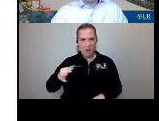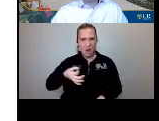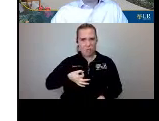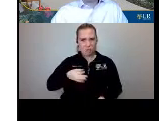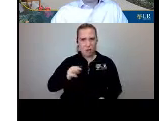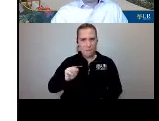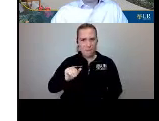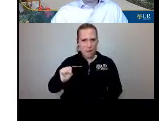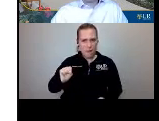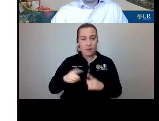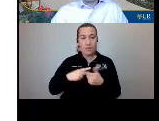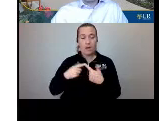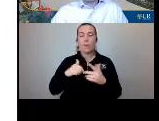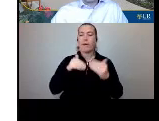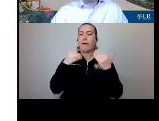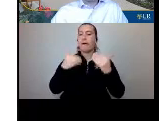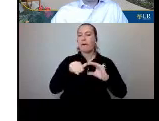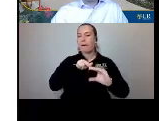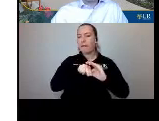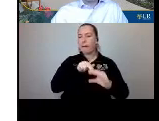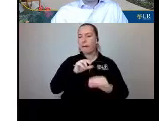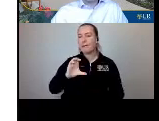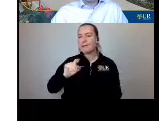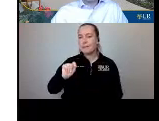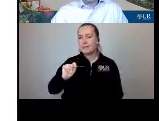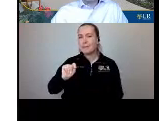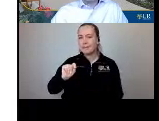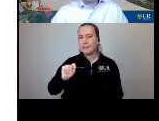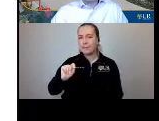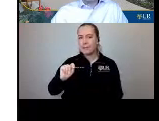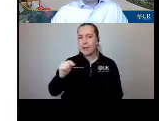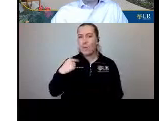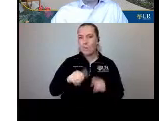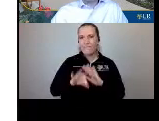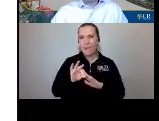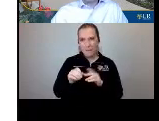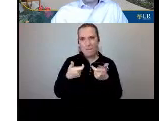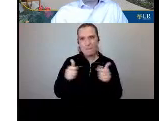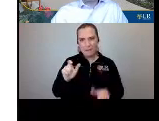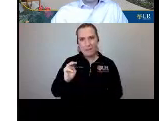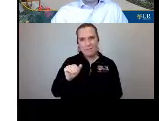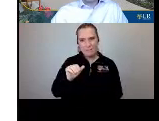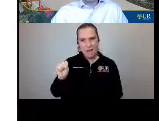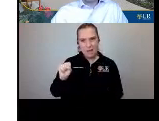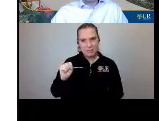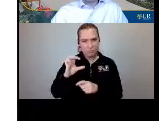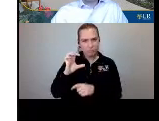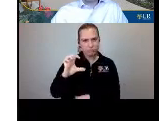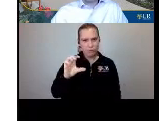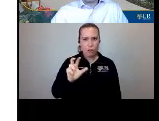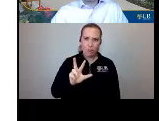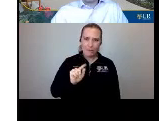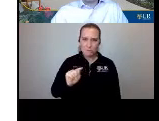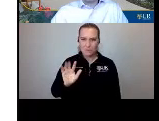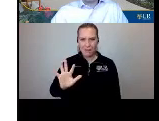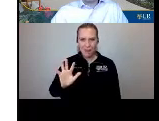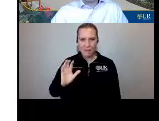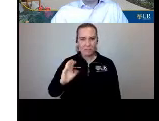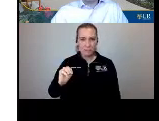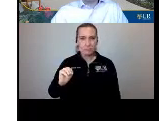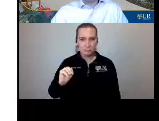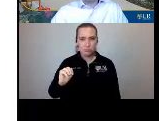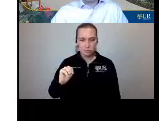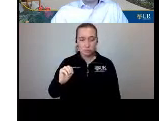large masses on the order of 3, 4, 5 centimeters, often with other masses in the lungs, and sometimes spread to